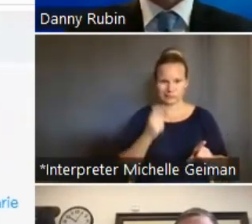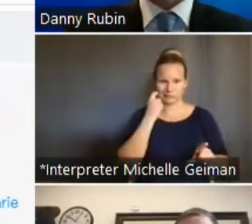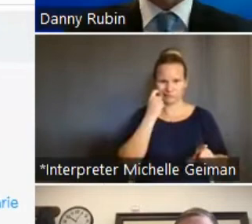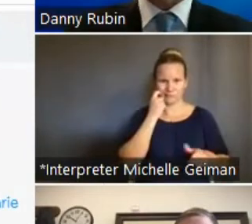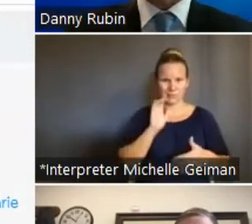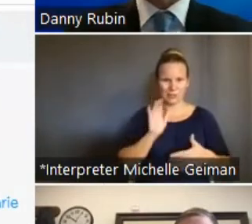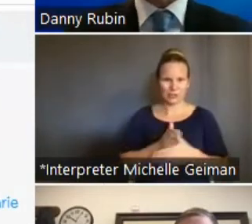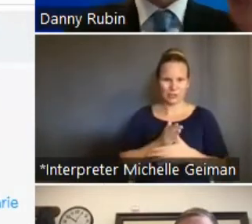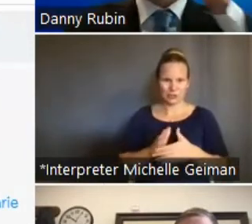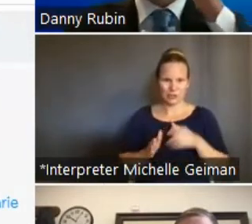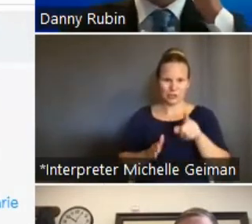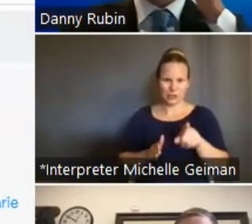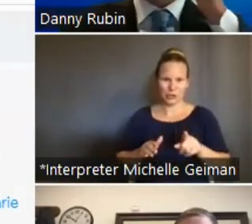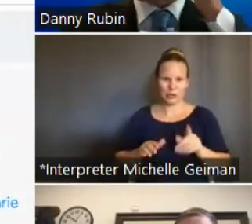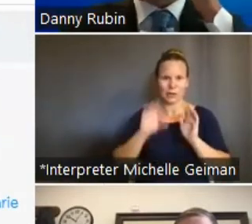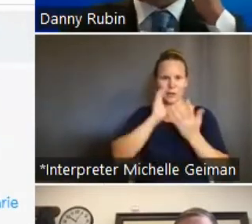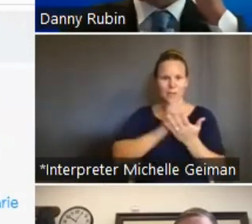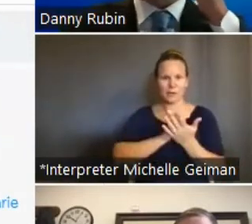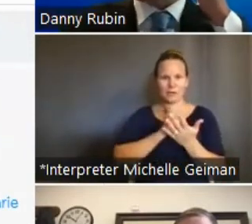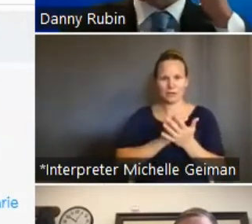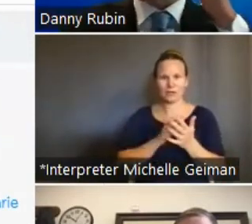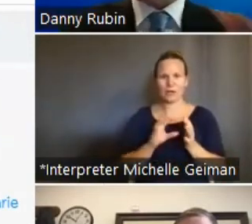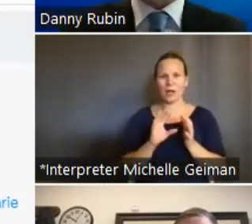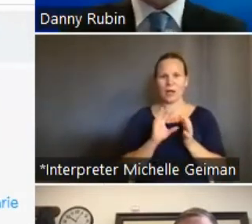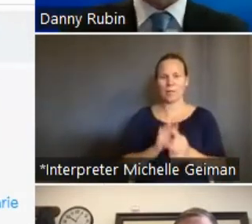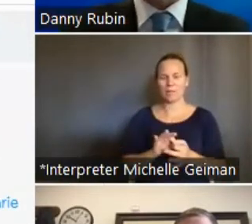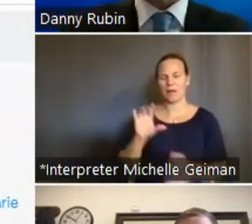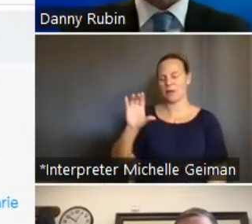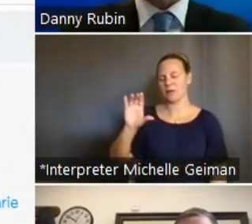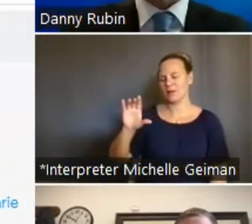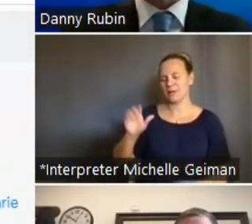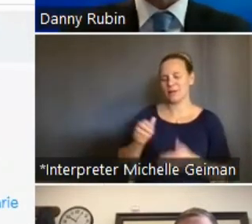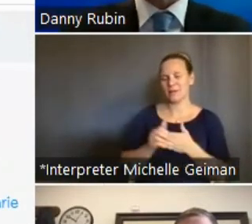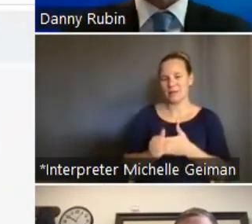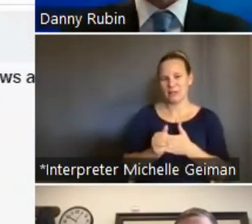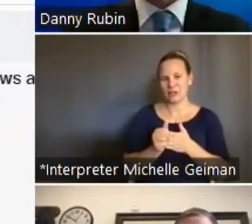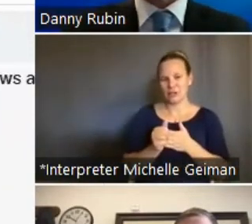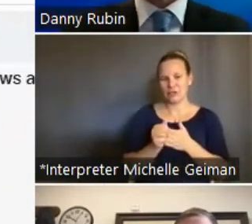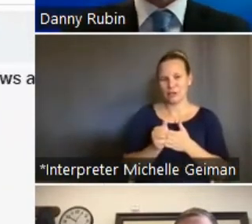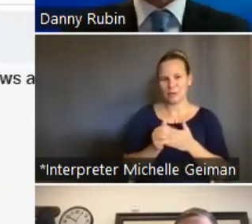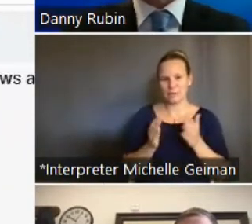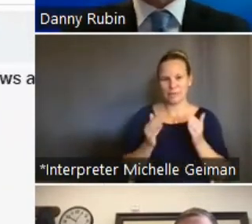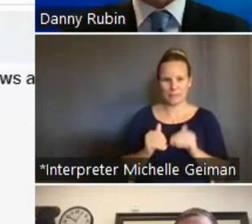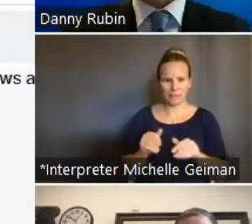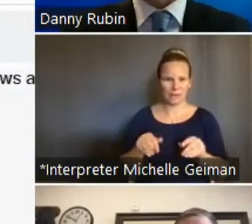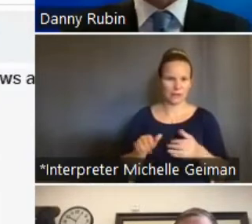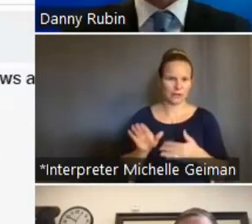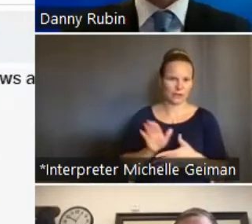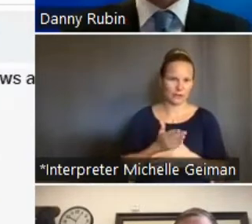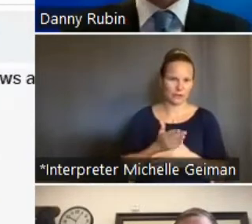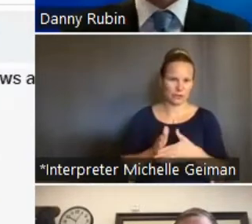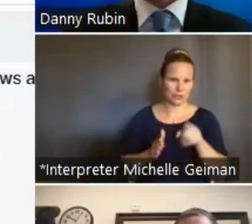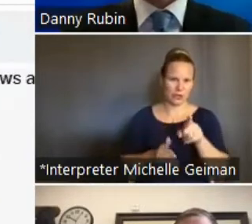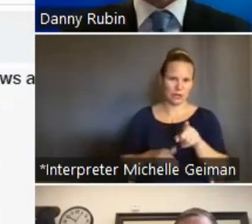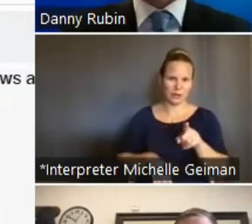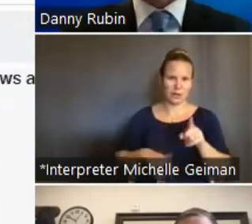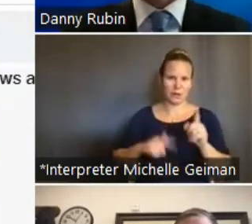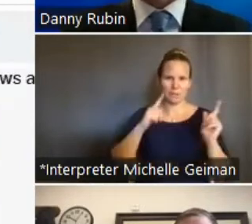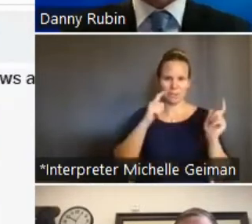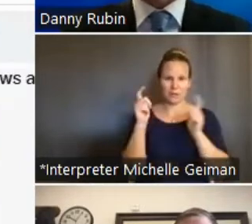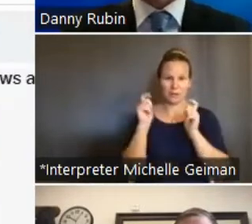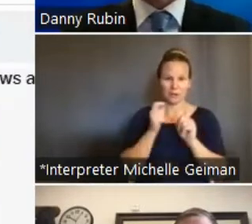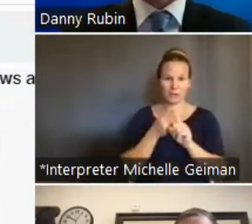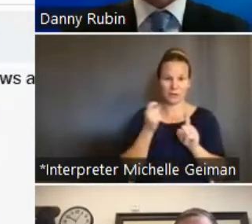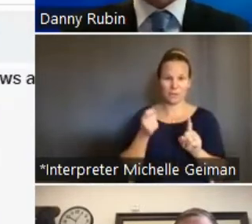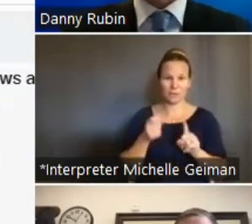meme about leadership, just to show kind of where his head is as an administrator. And he also shared some photos of an open house and sort of getting the school